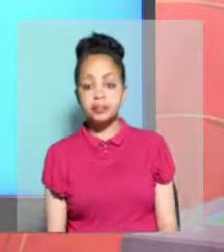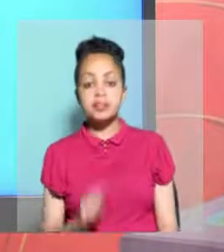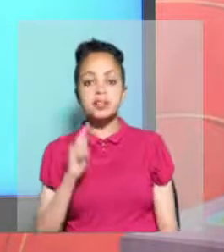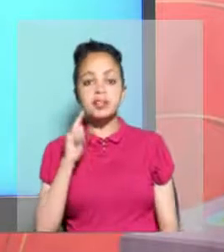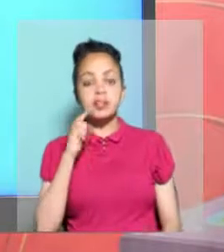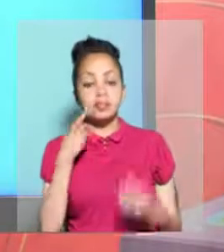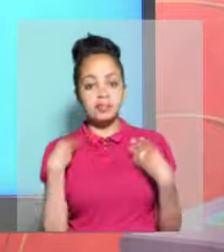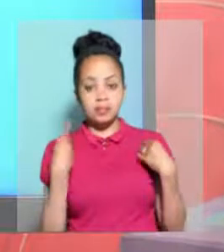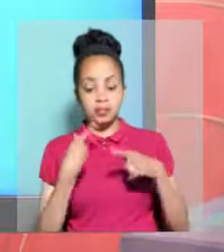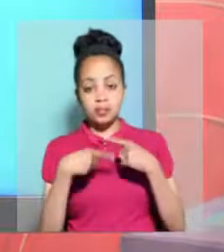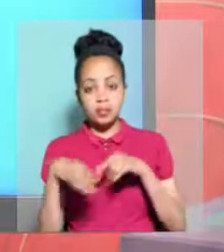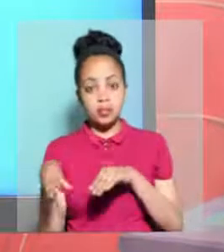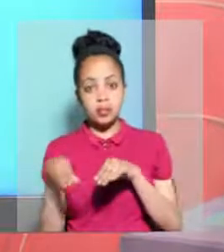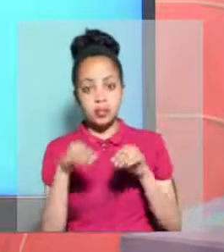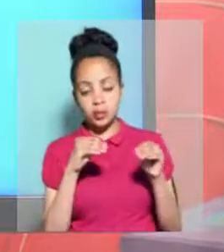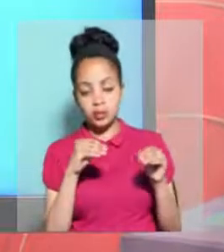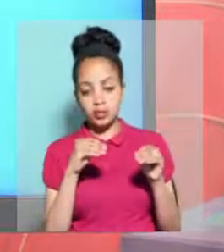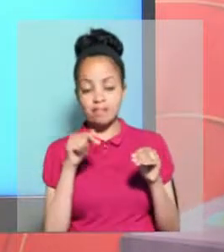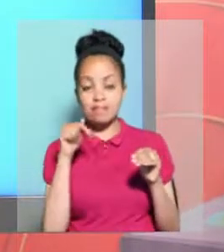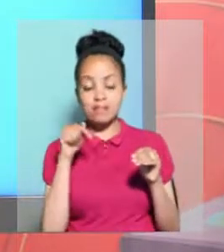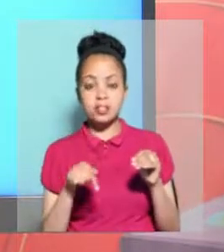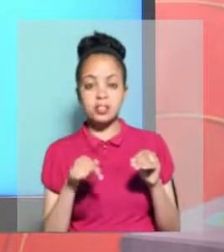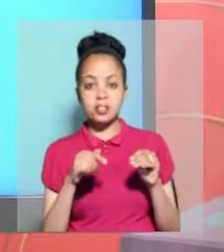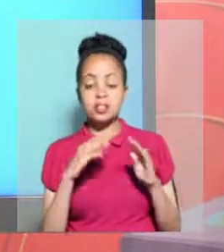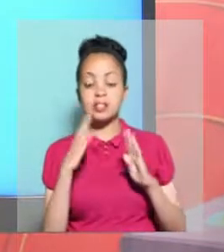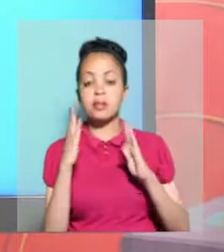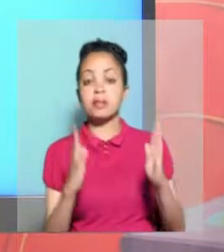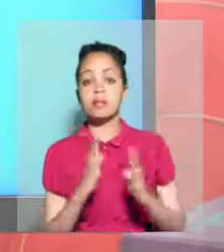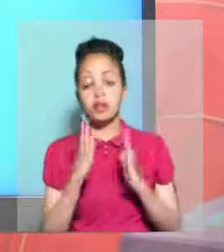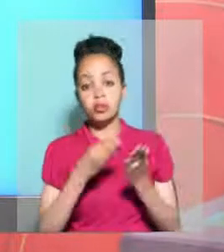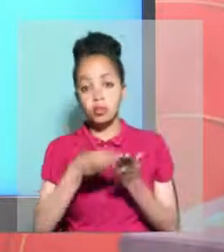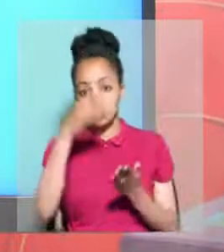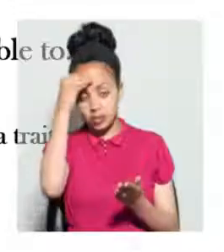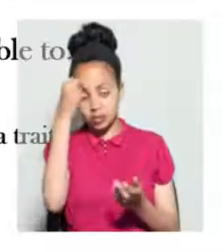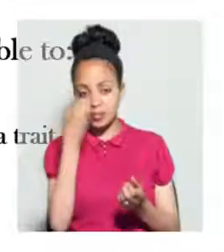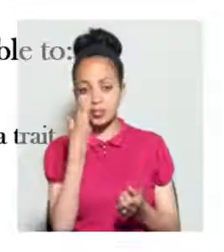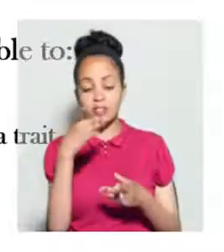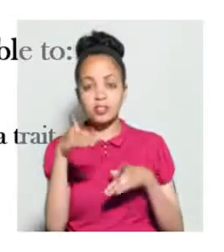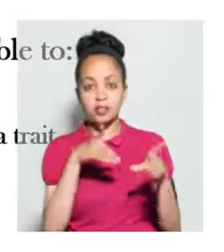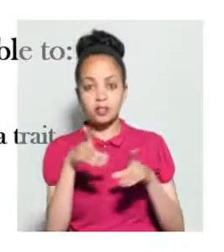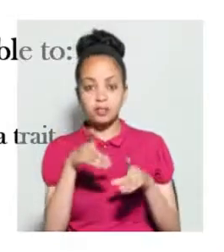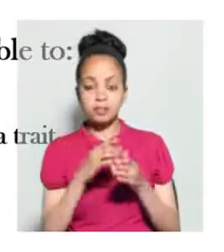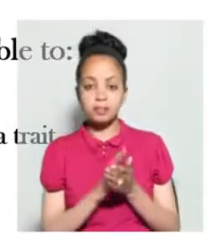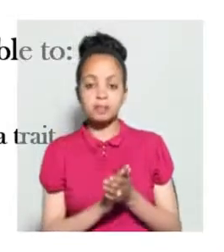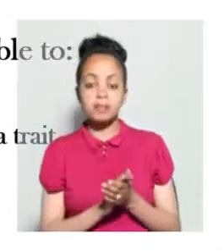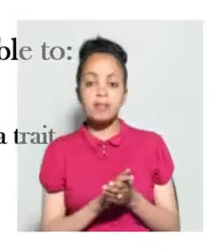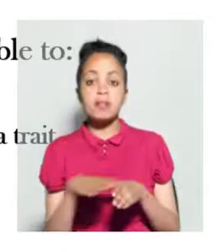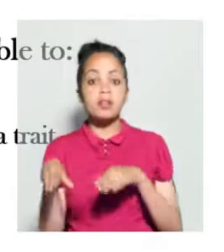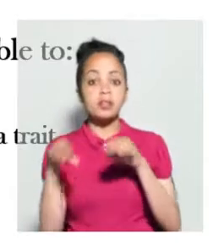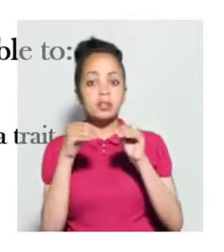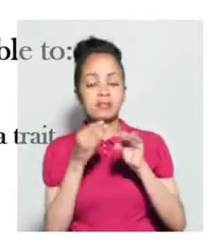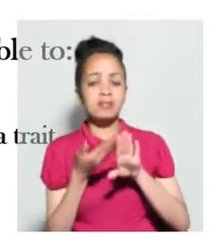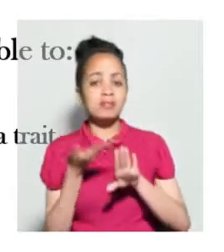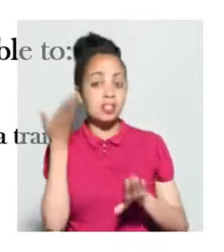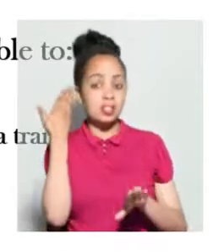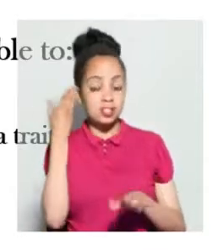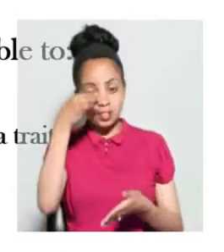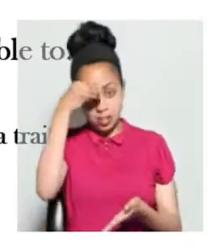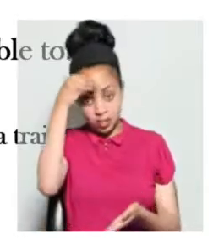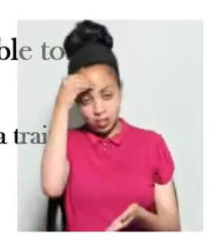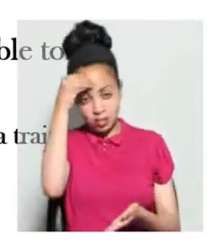Welcome to today's lesson. This is biology lesson for grade 12. Student, in our last